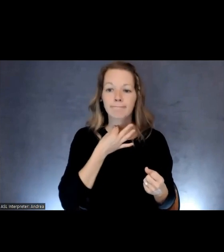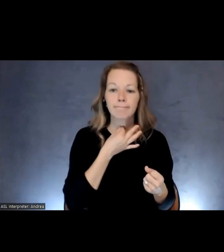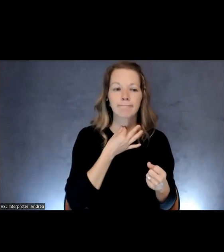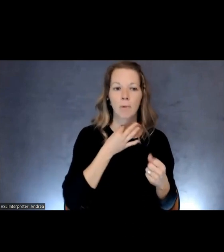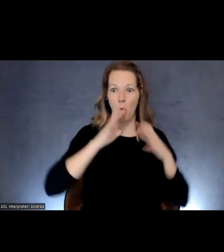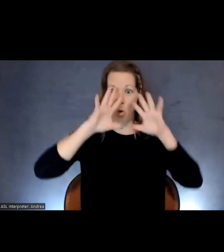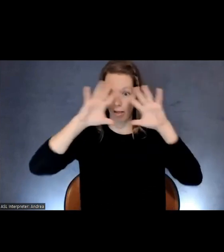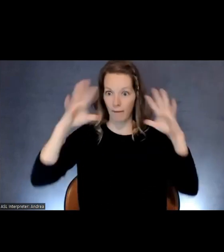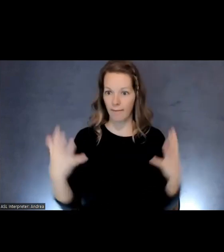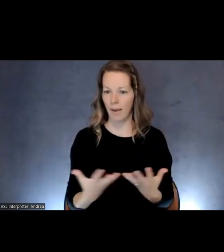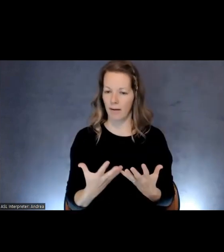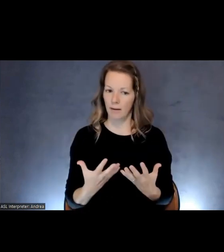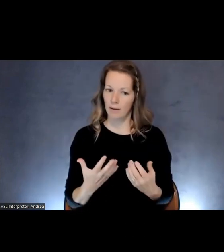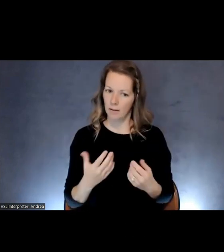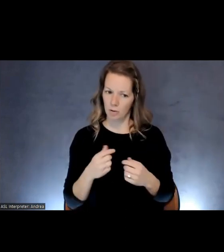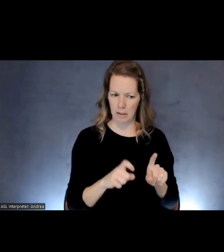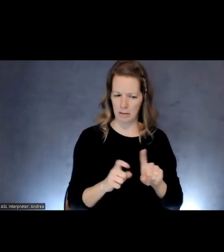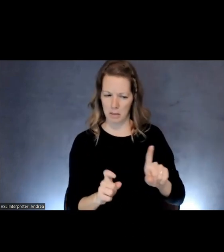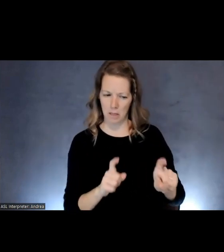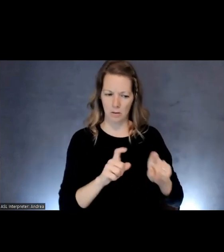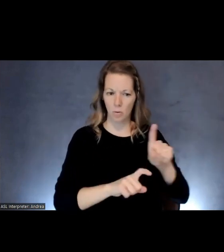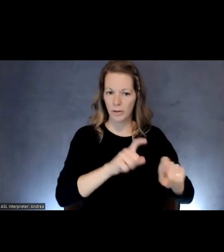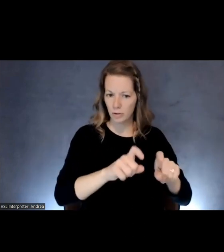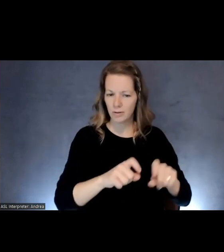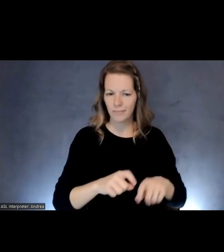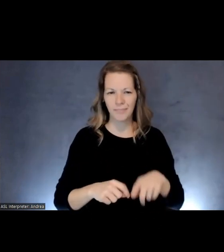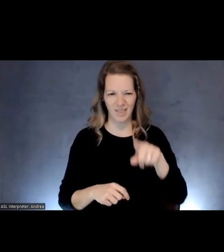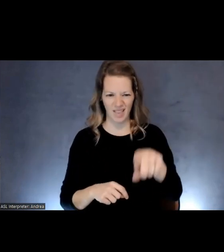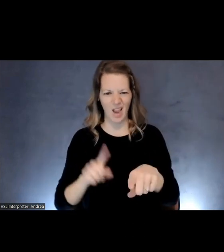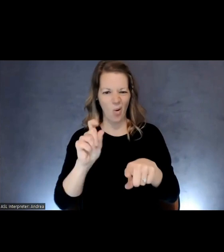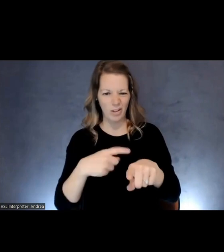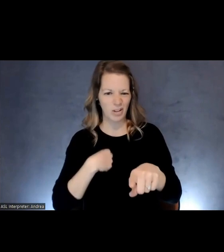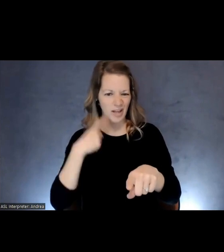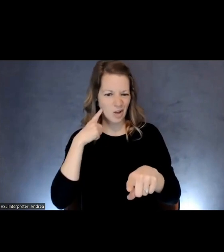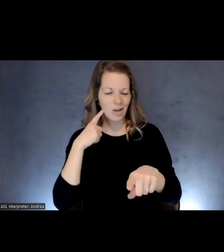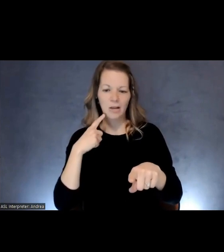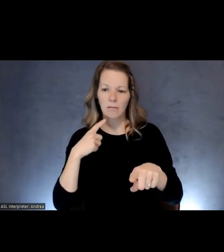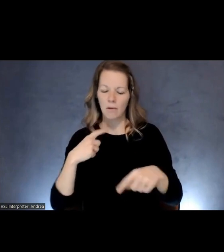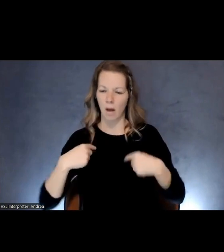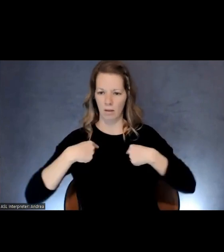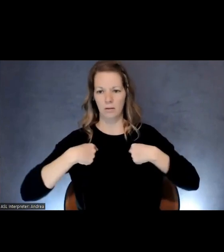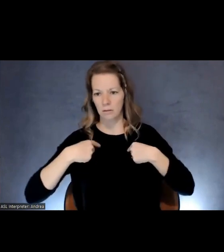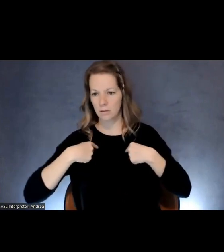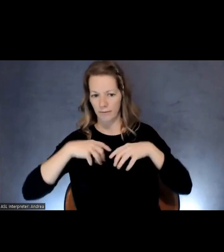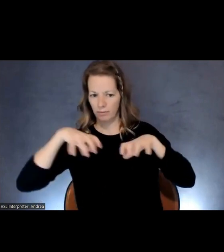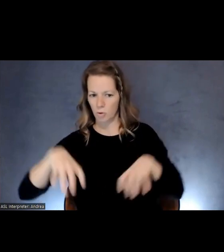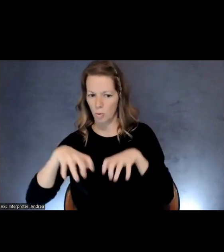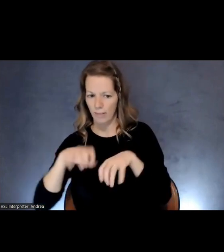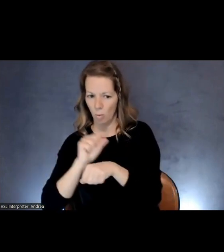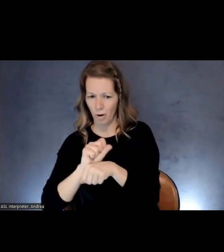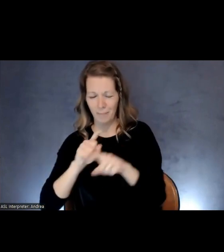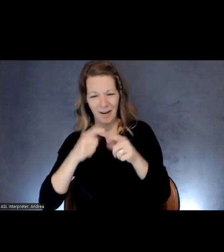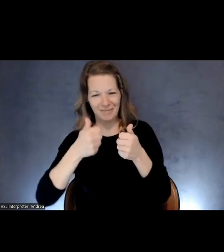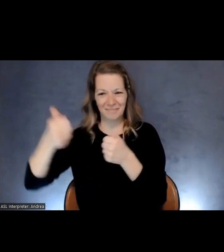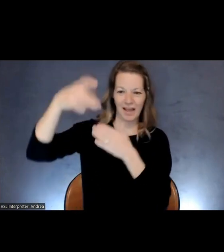that, and to be able to ask those real questions. And I hear in that question as well that it's not just about us at the level of doing the work, but us at a